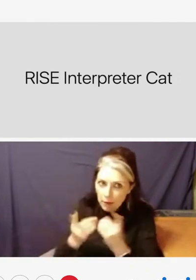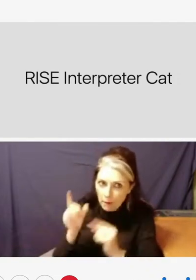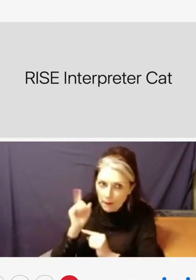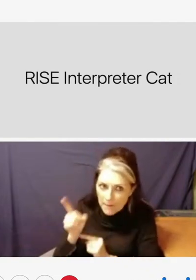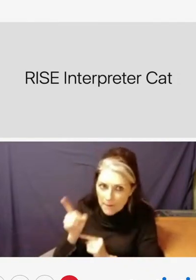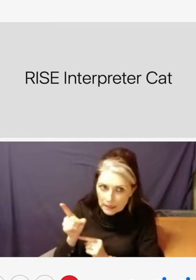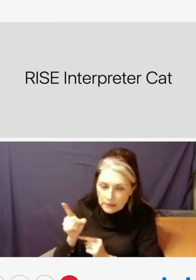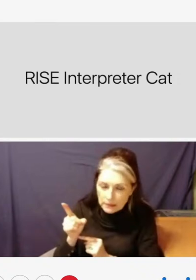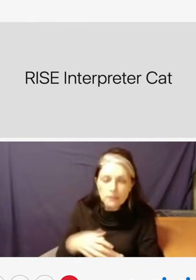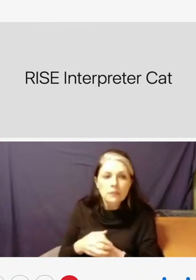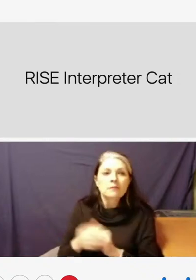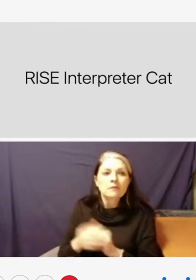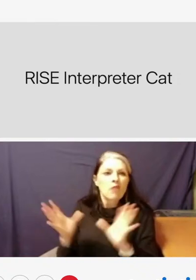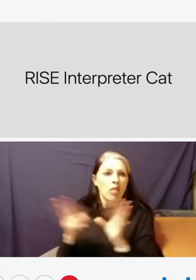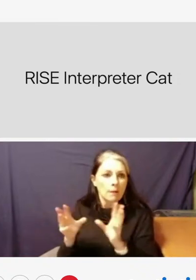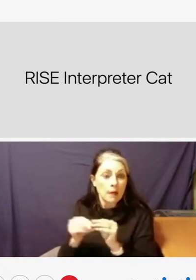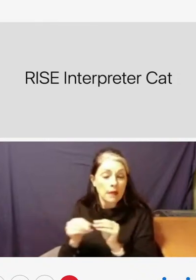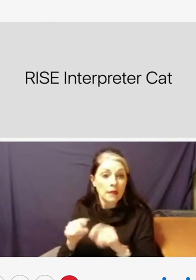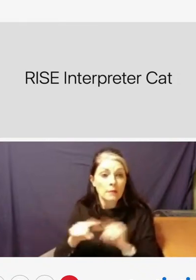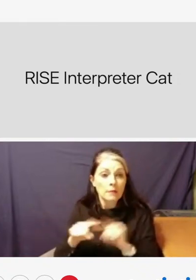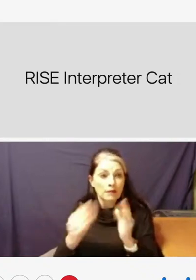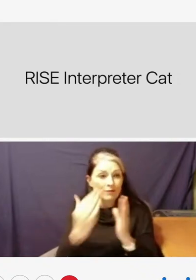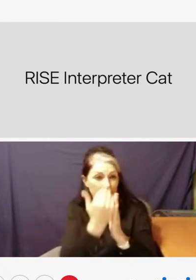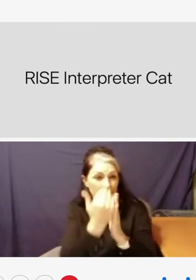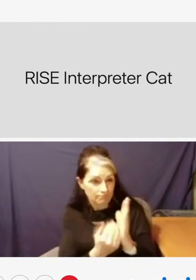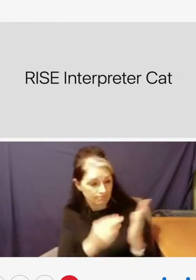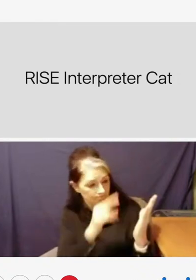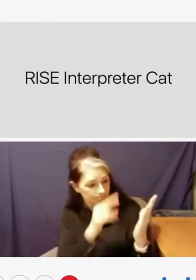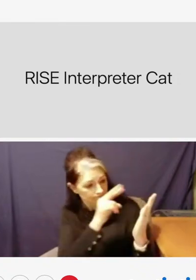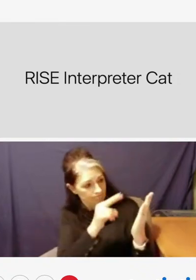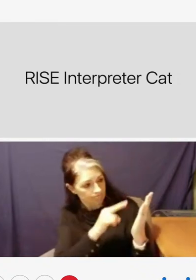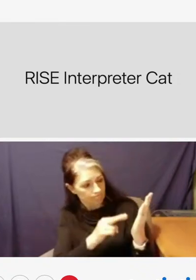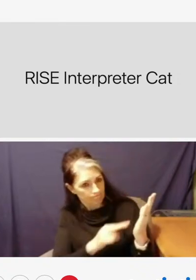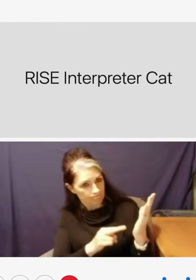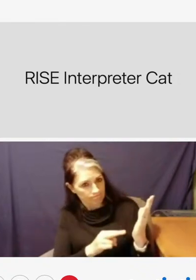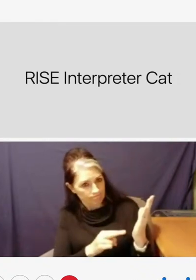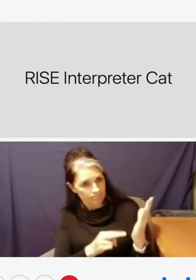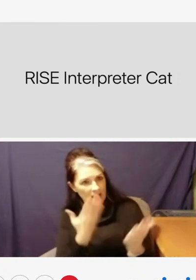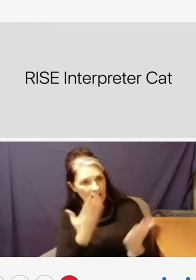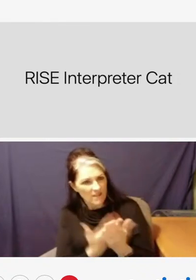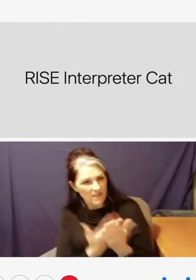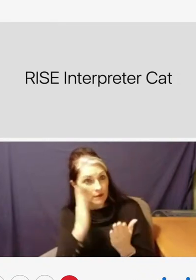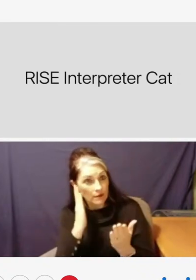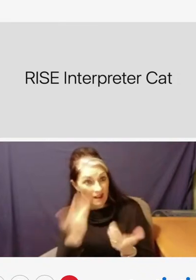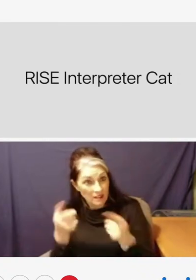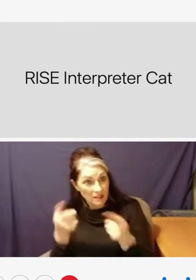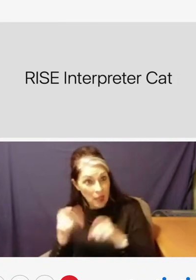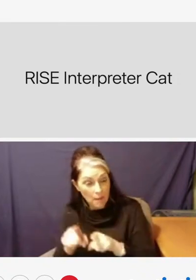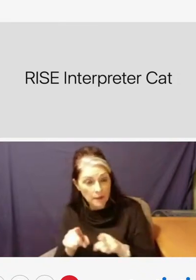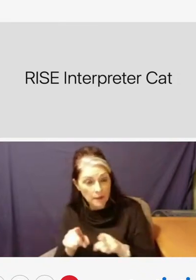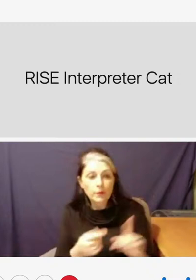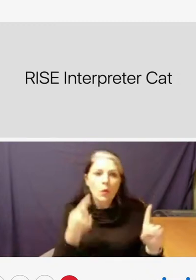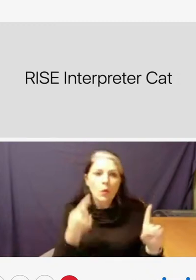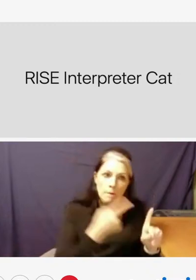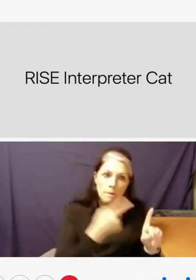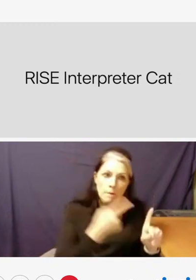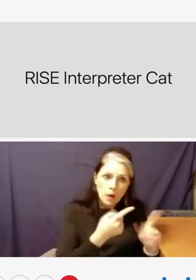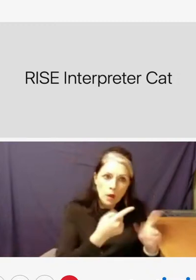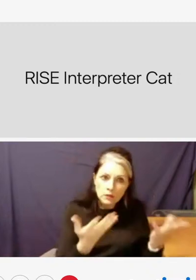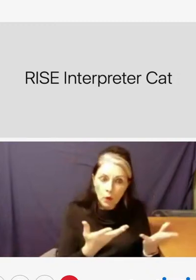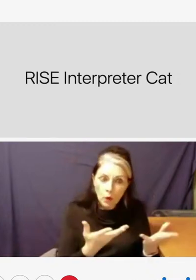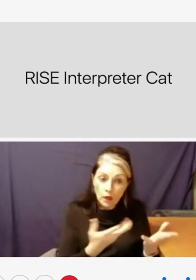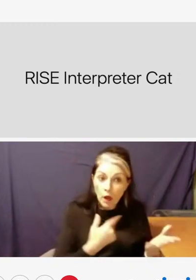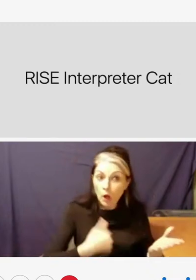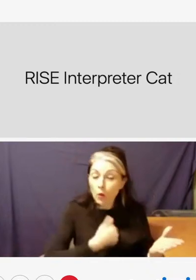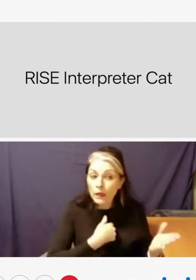uh we can take a look at that and verify that that's happening well the point is is that are we requesting for